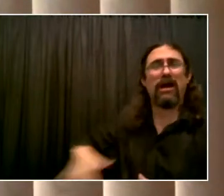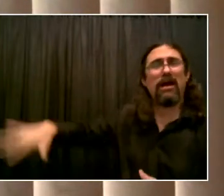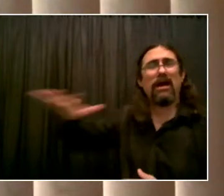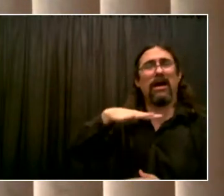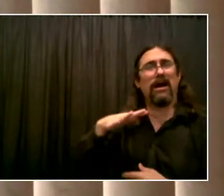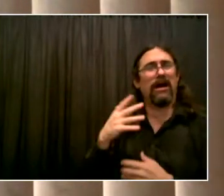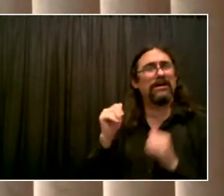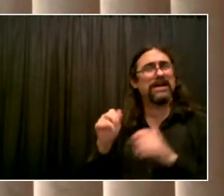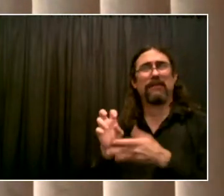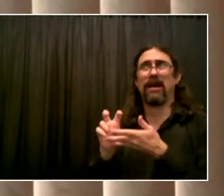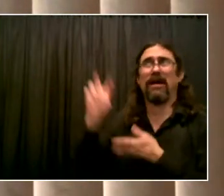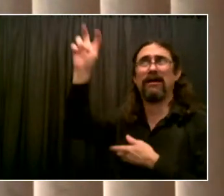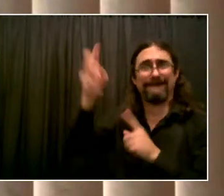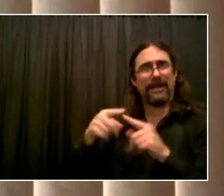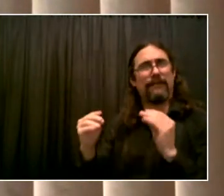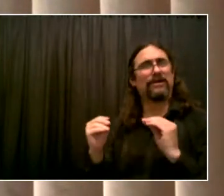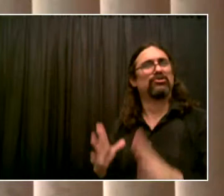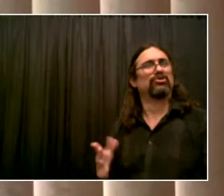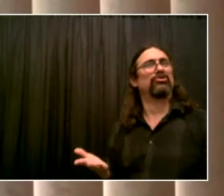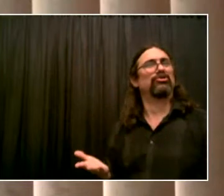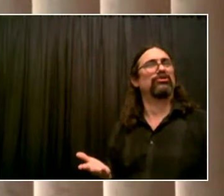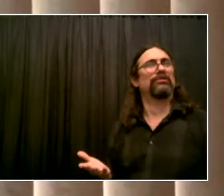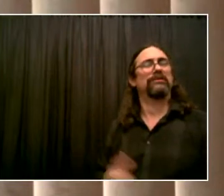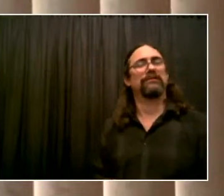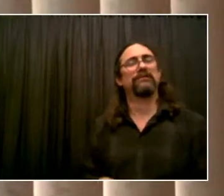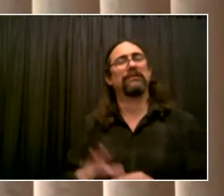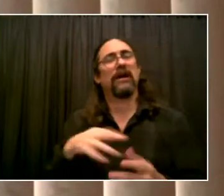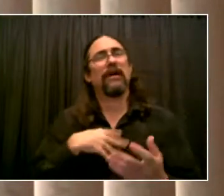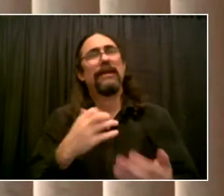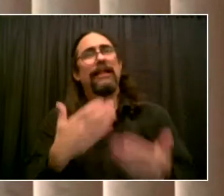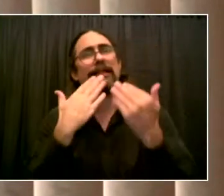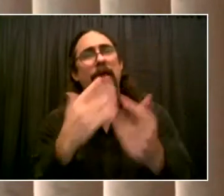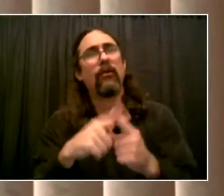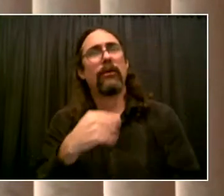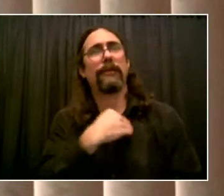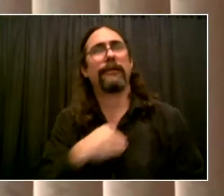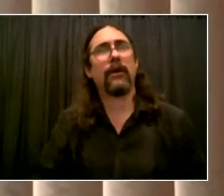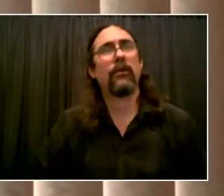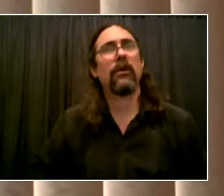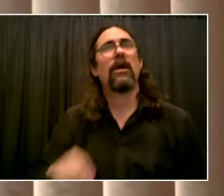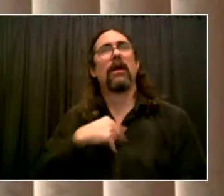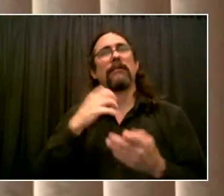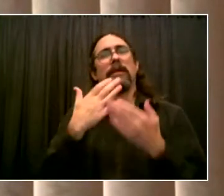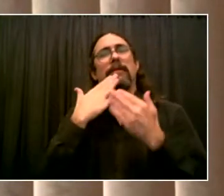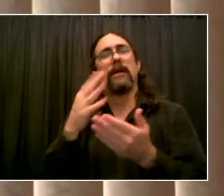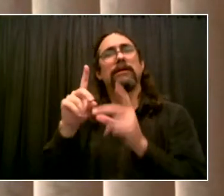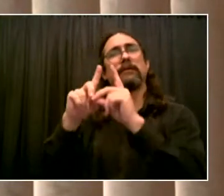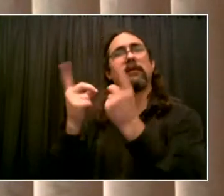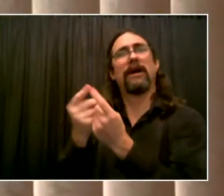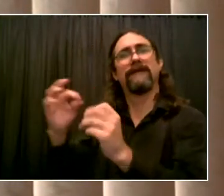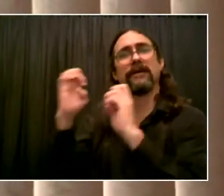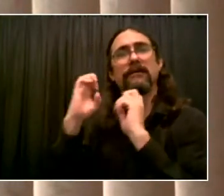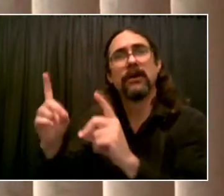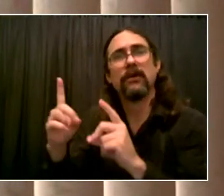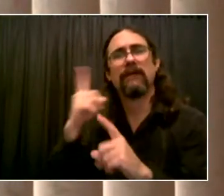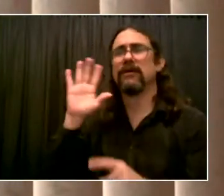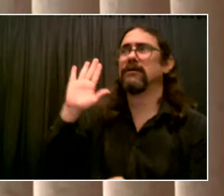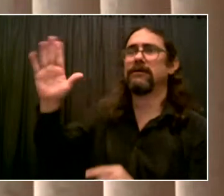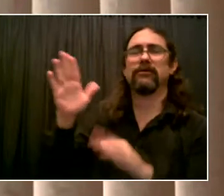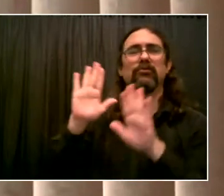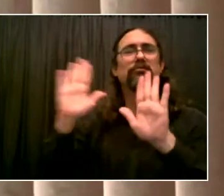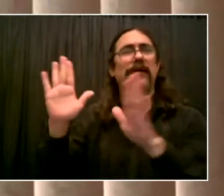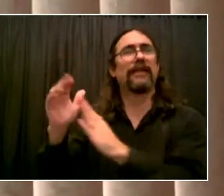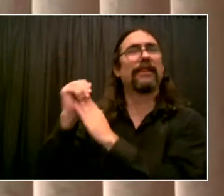Mr. Mayor, to your team and to your office for being great partners. Deputy Chancellor Goldmark, SCA President Nina Kubota, who is a rock